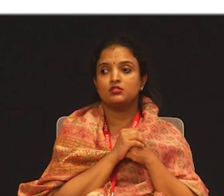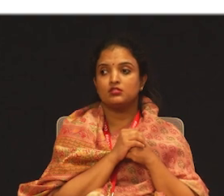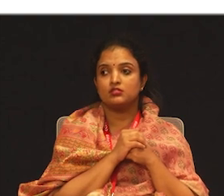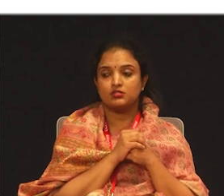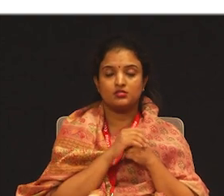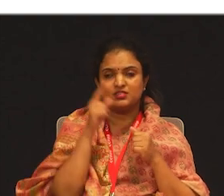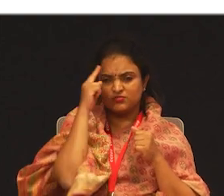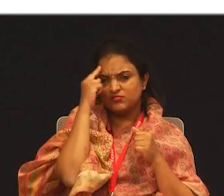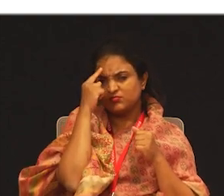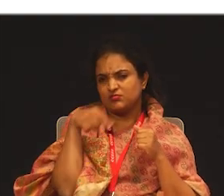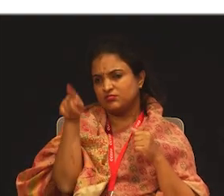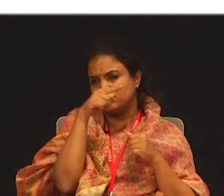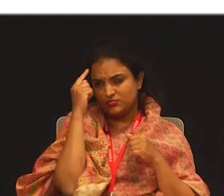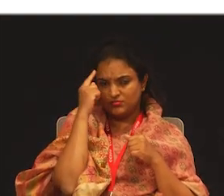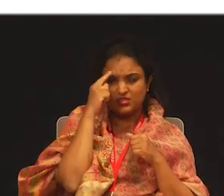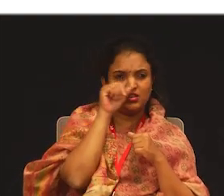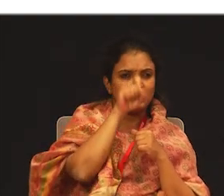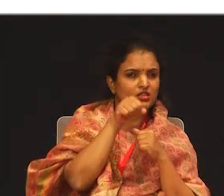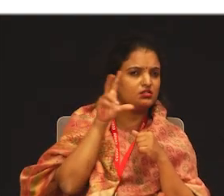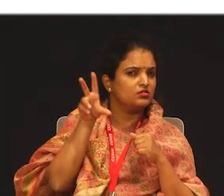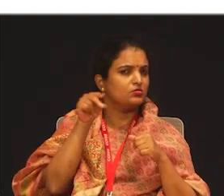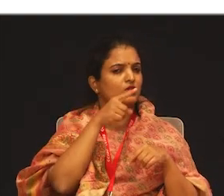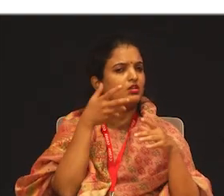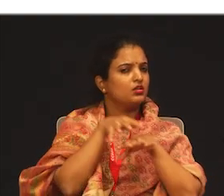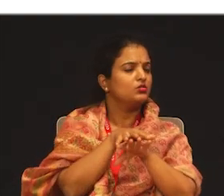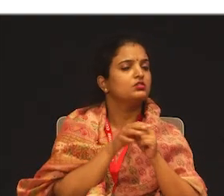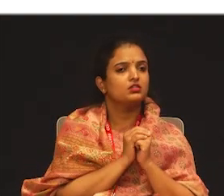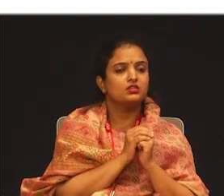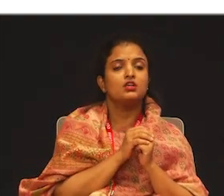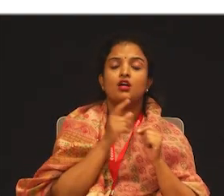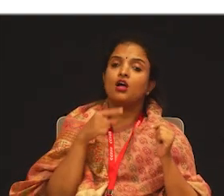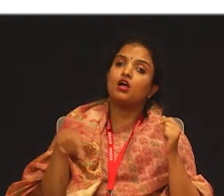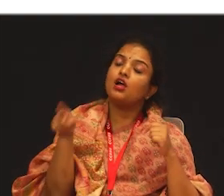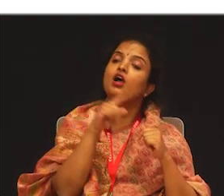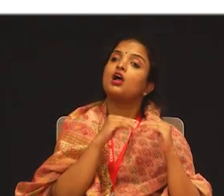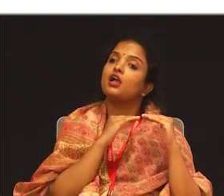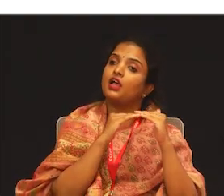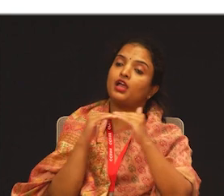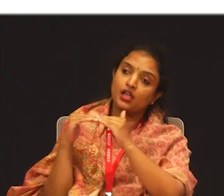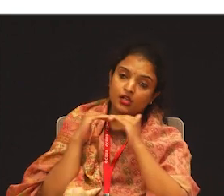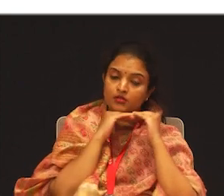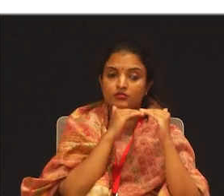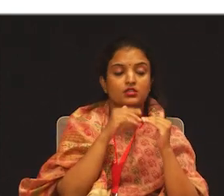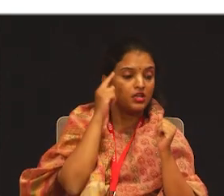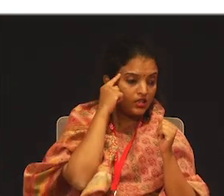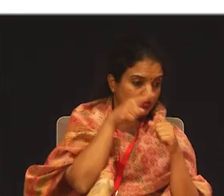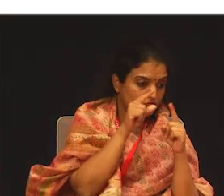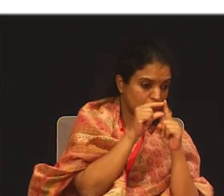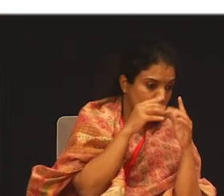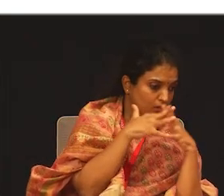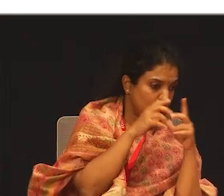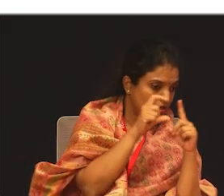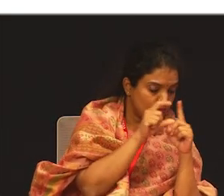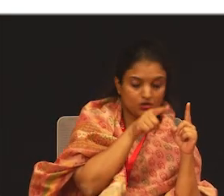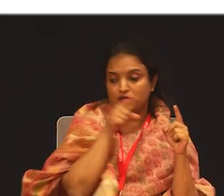Think again. Let me read the statement again. Treating all children equally, irrespective of